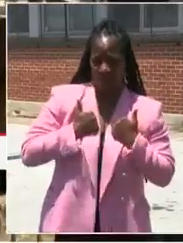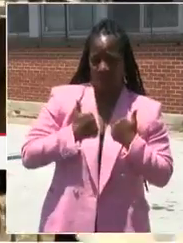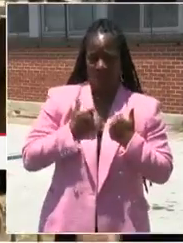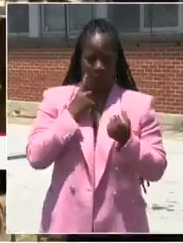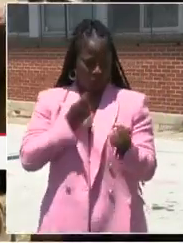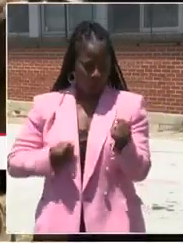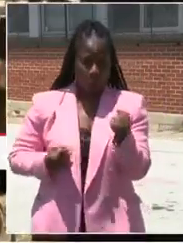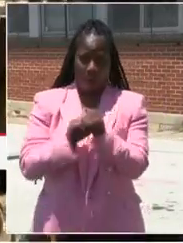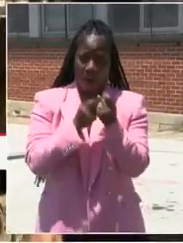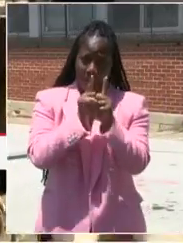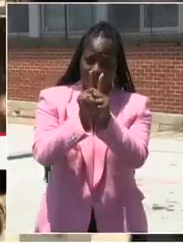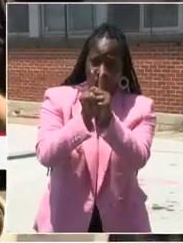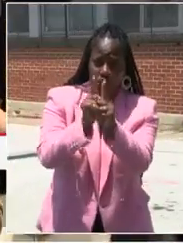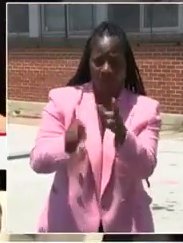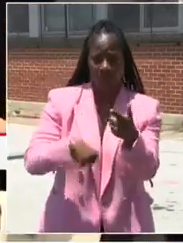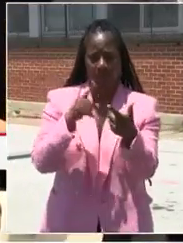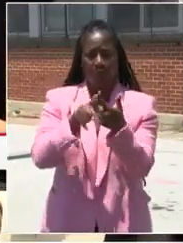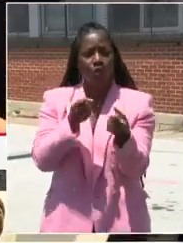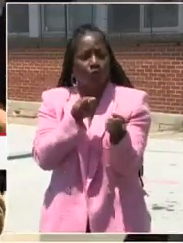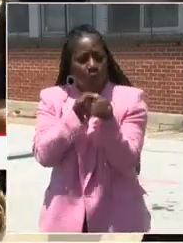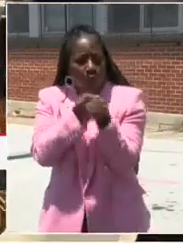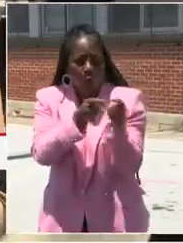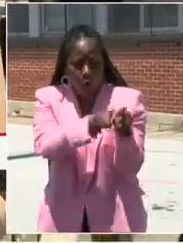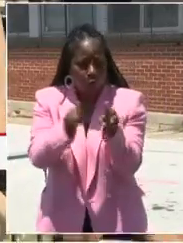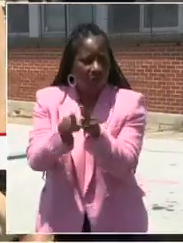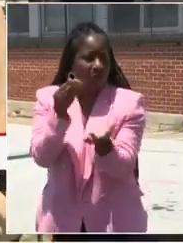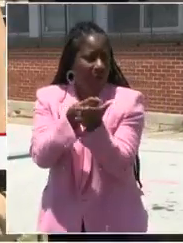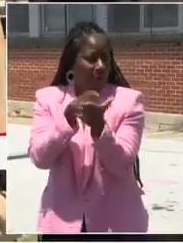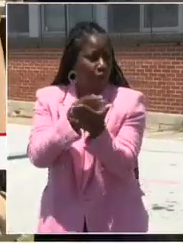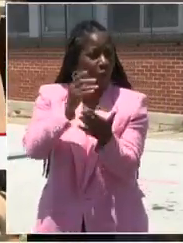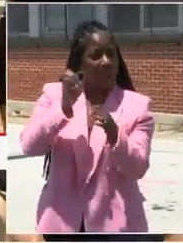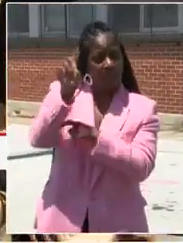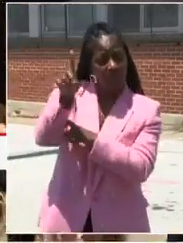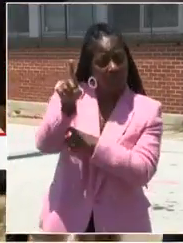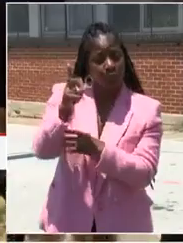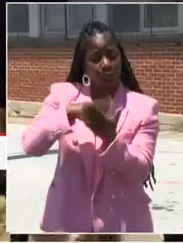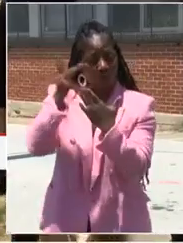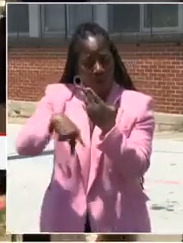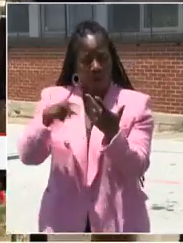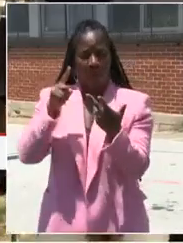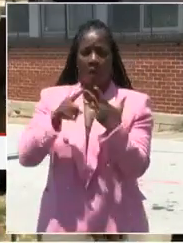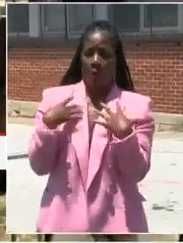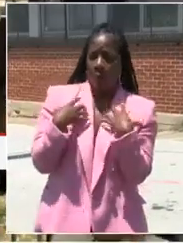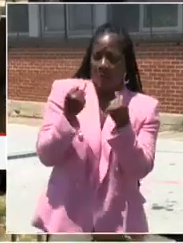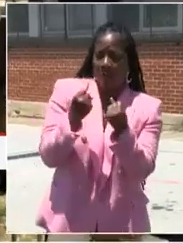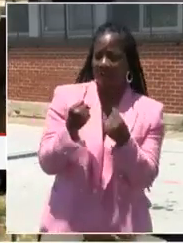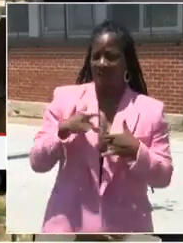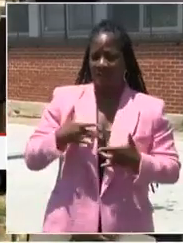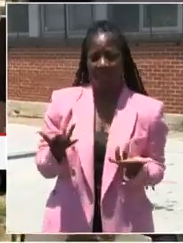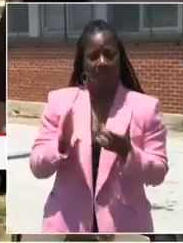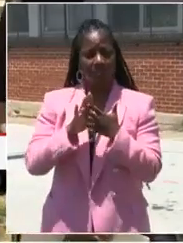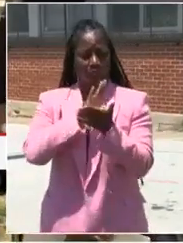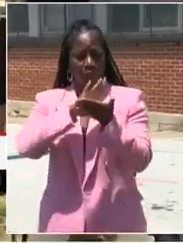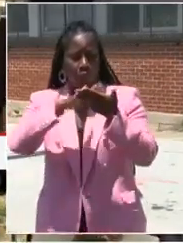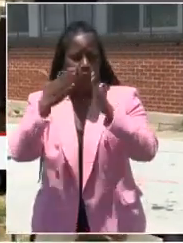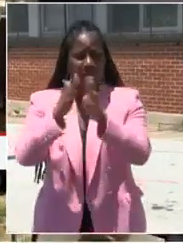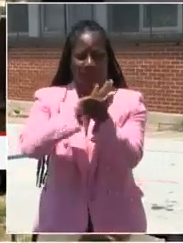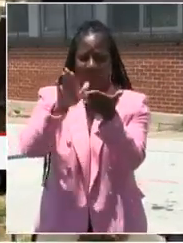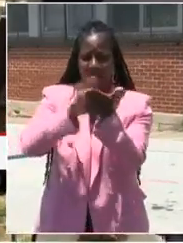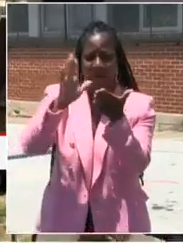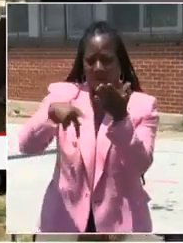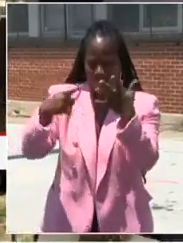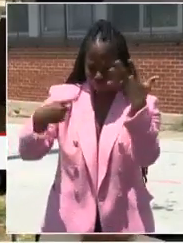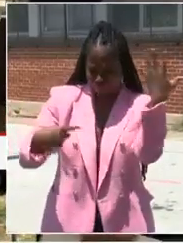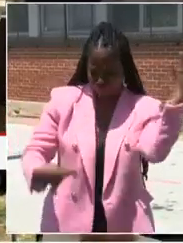mentoring, financial education programs, wellness events, community cleanups, you name it. If you have a good